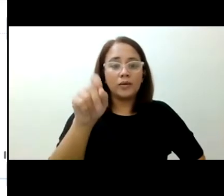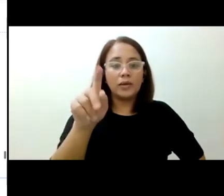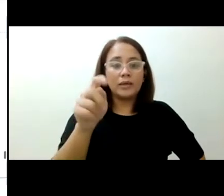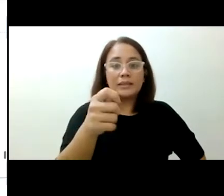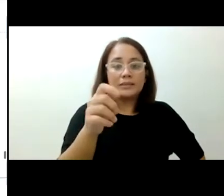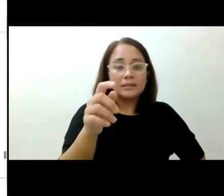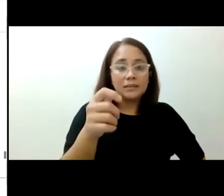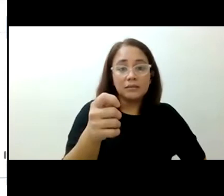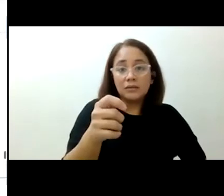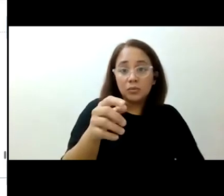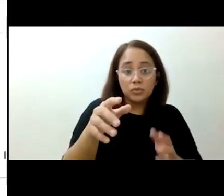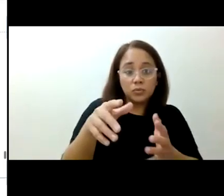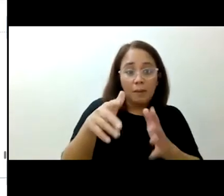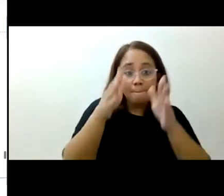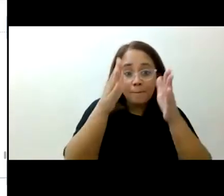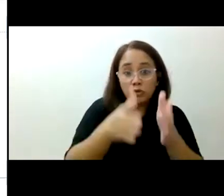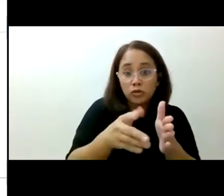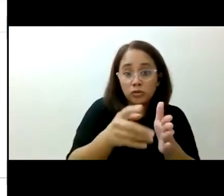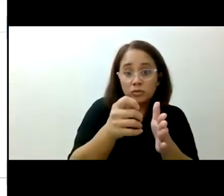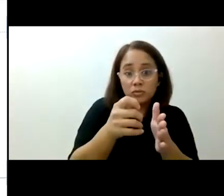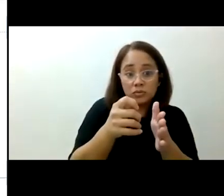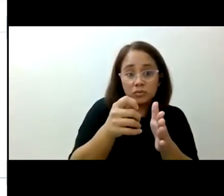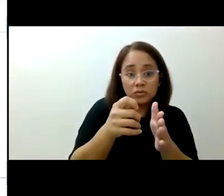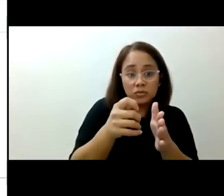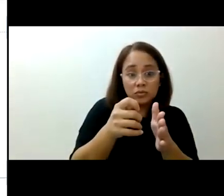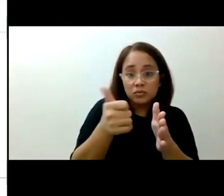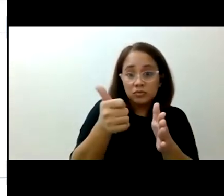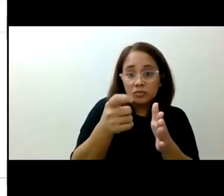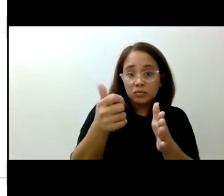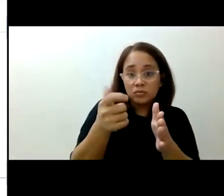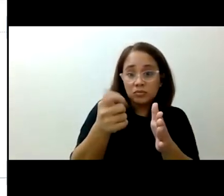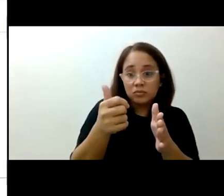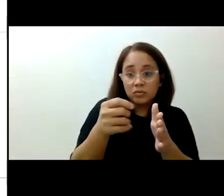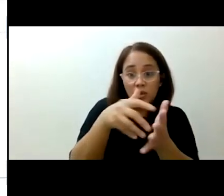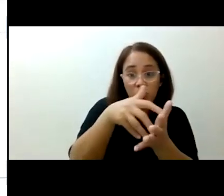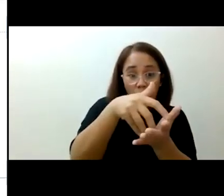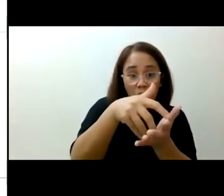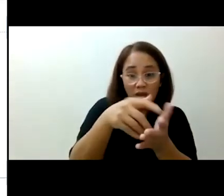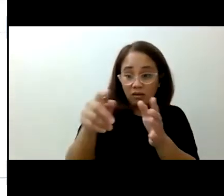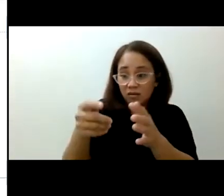person. Or take out person for week, sorry.